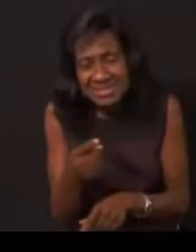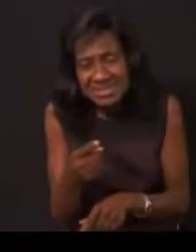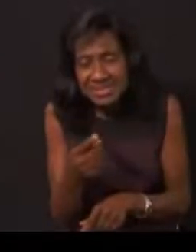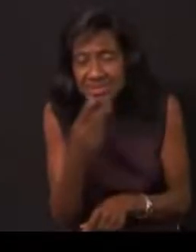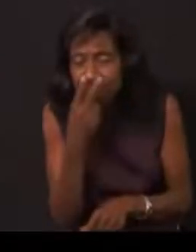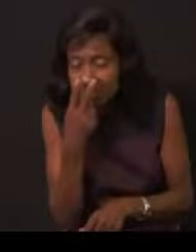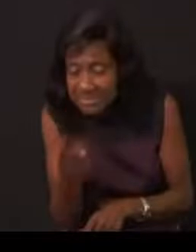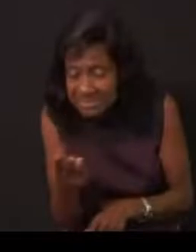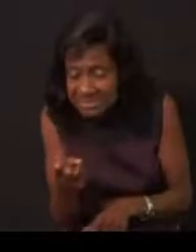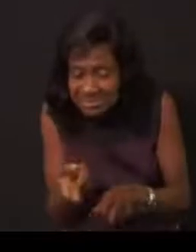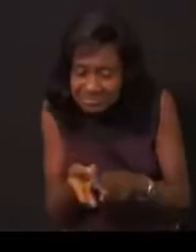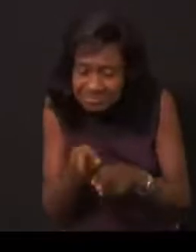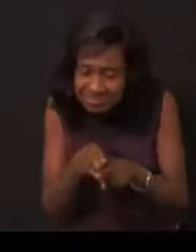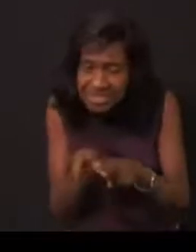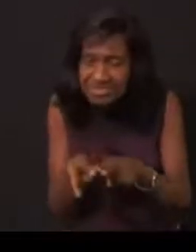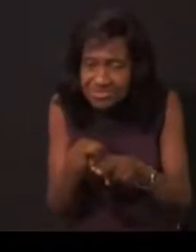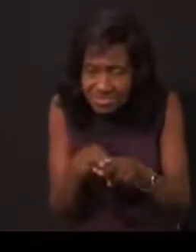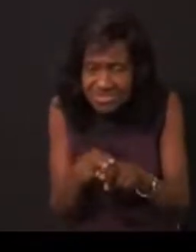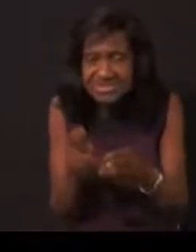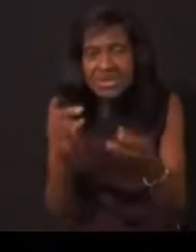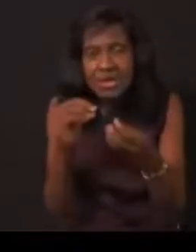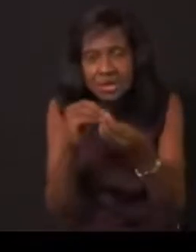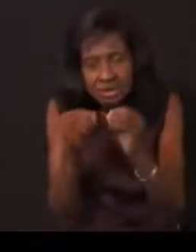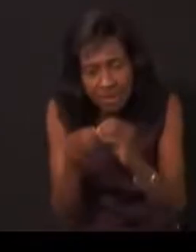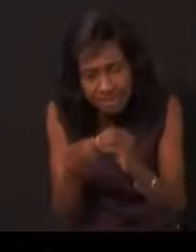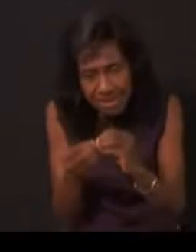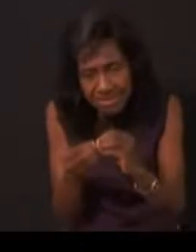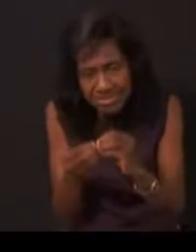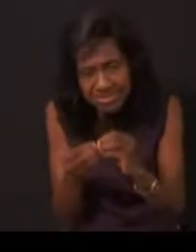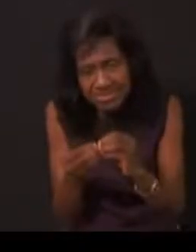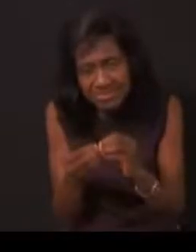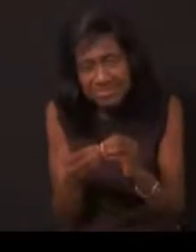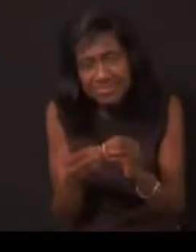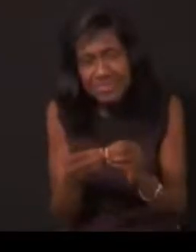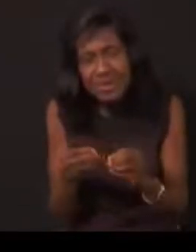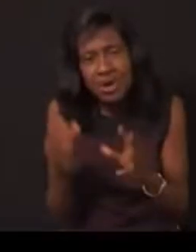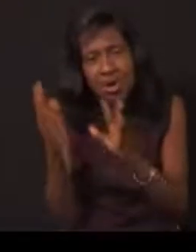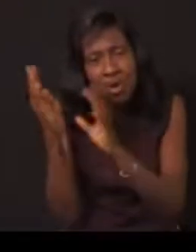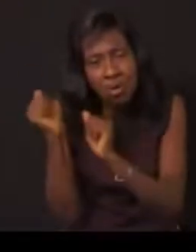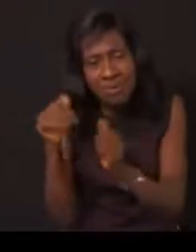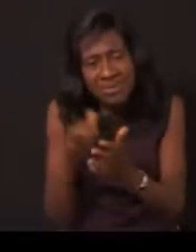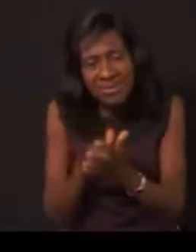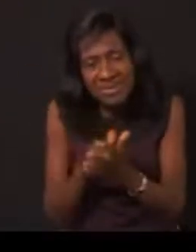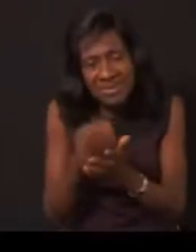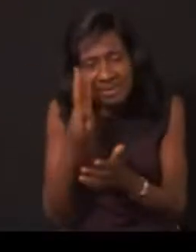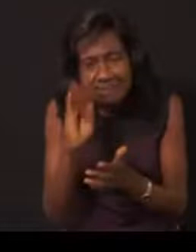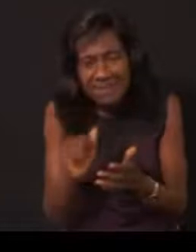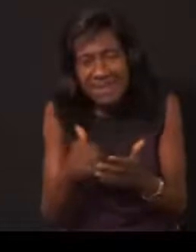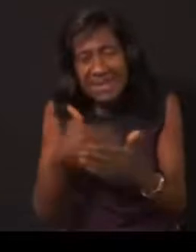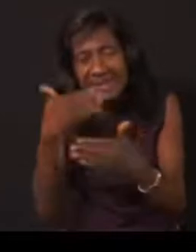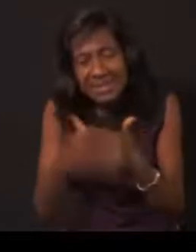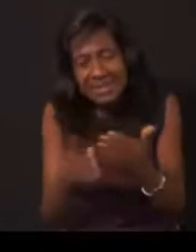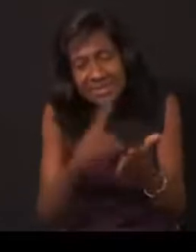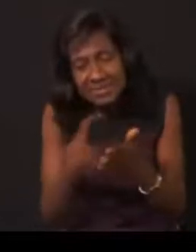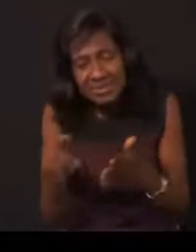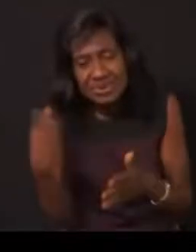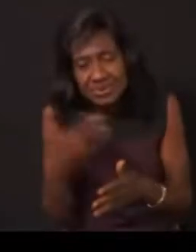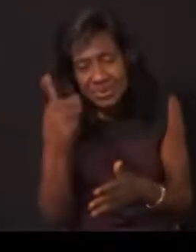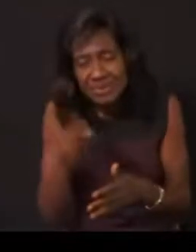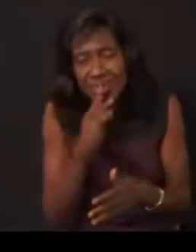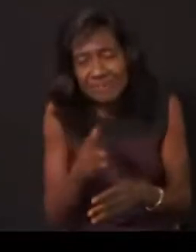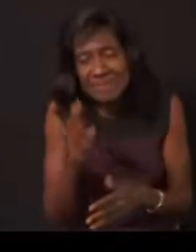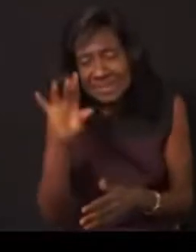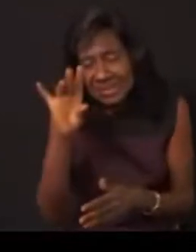seen increasing numbers. I'm hoping by sometime next week we'll be at